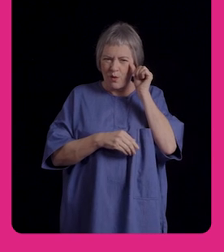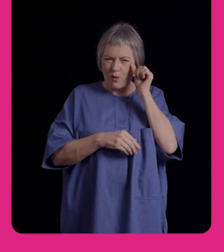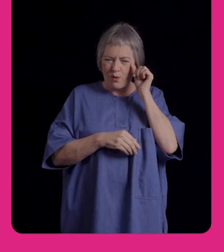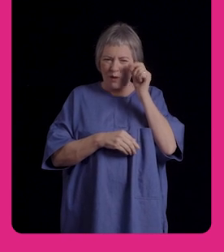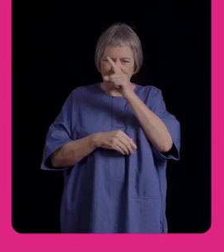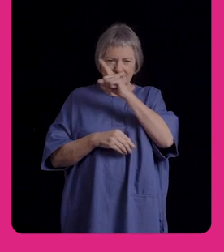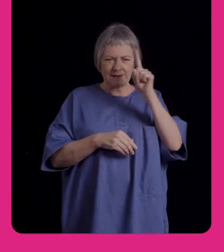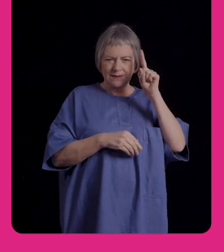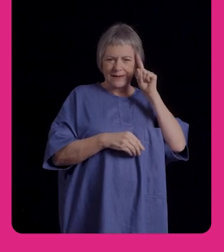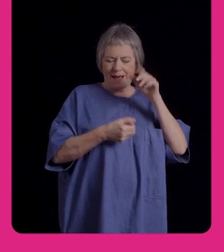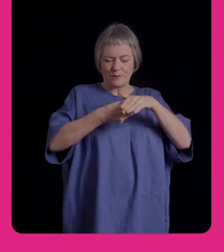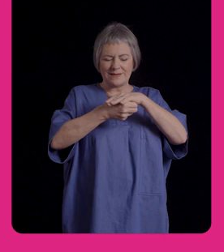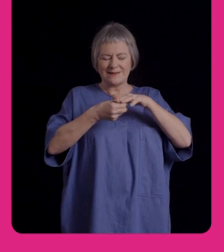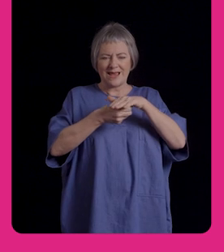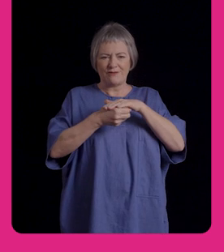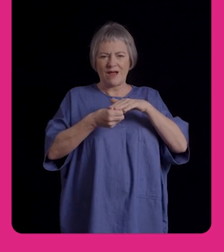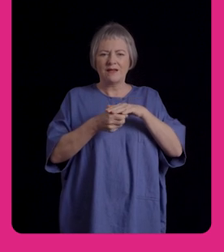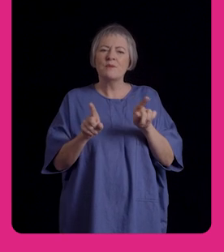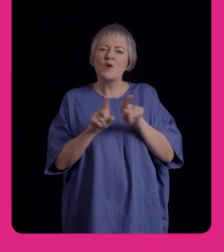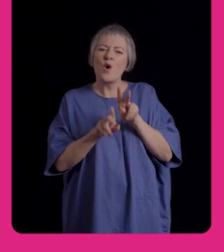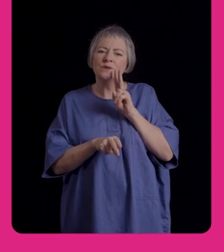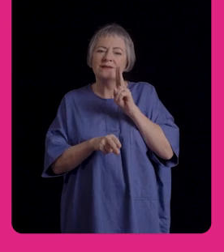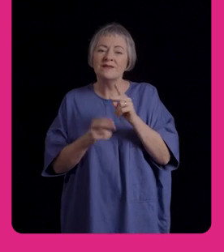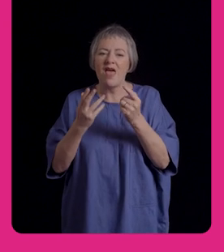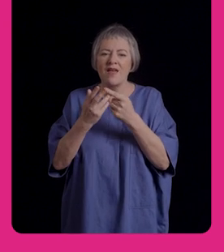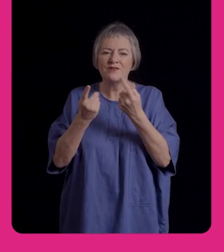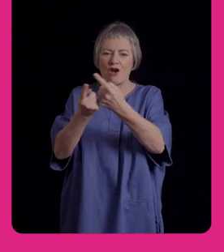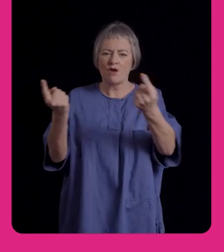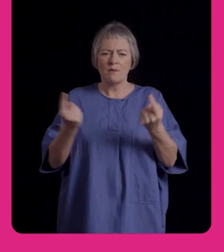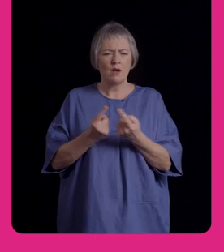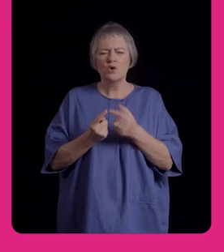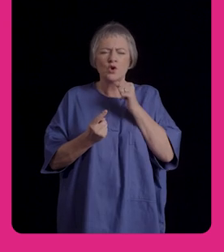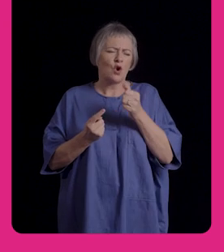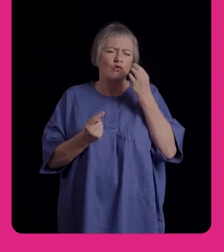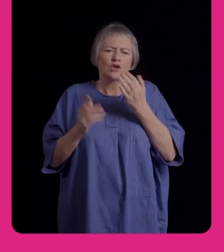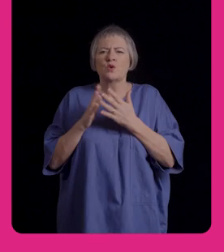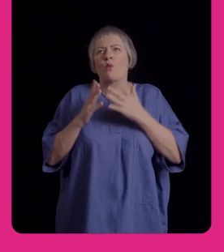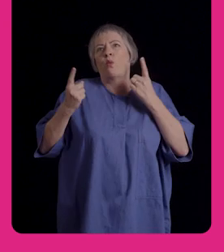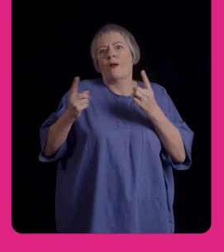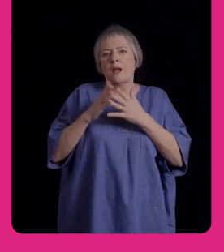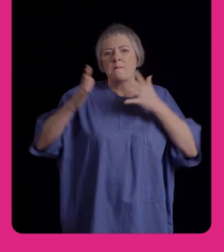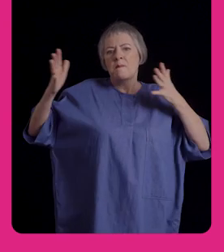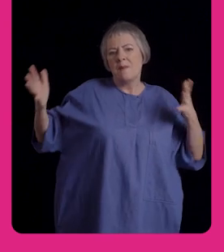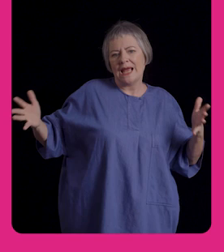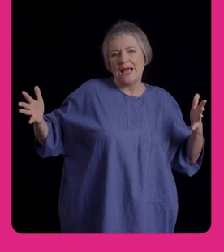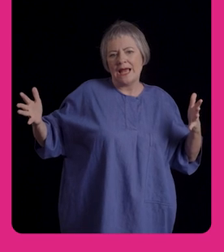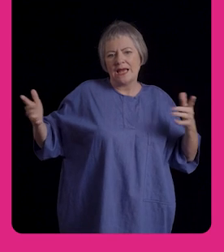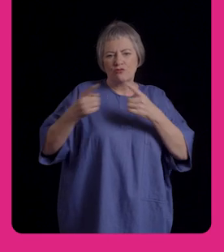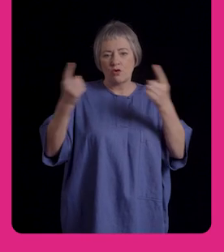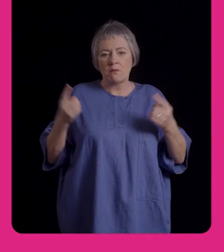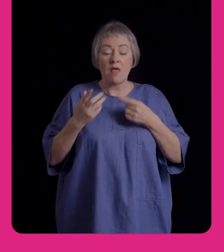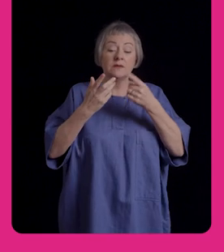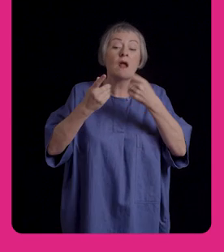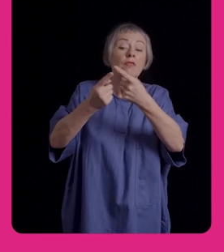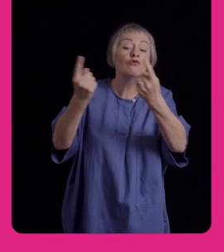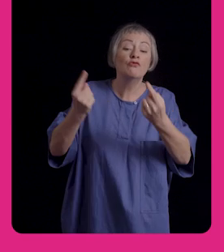captain's quarters. And you can also see through, there's like another room. It's not just one big one underneath the like quarter deck. There's